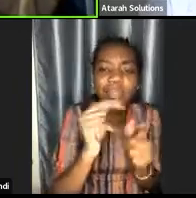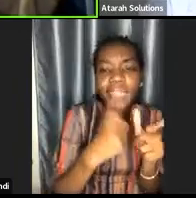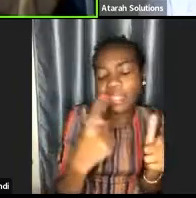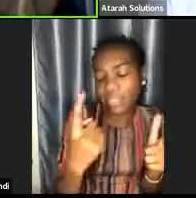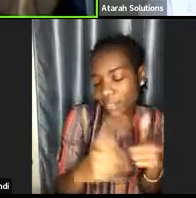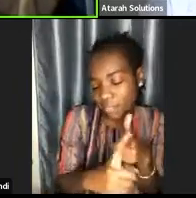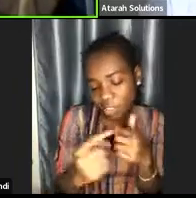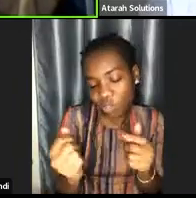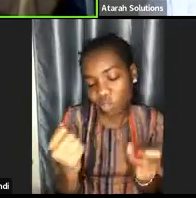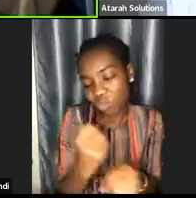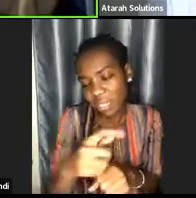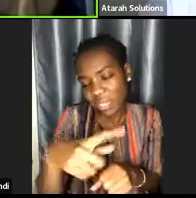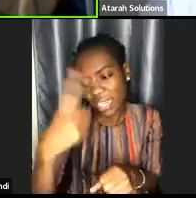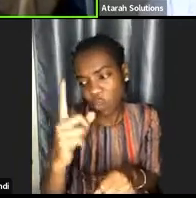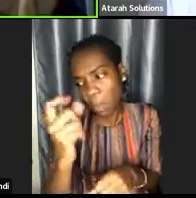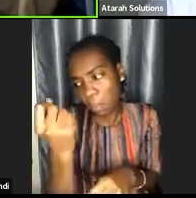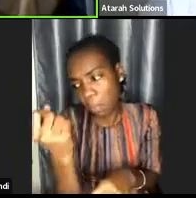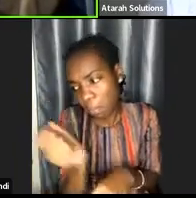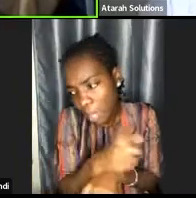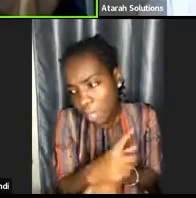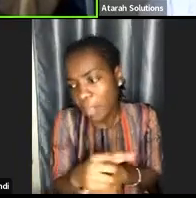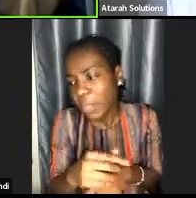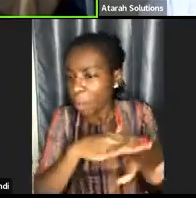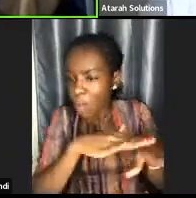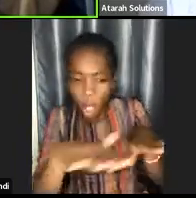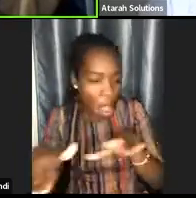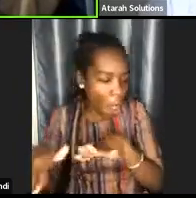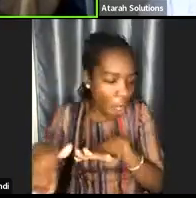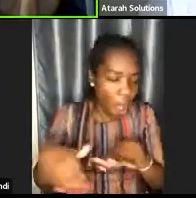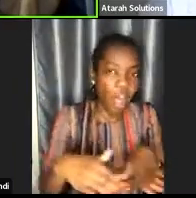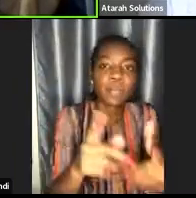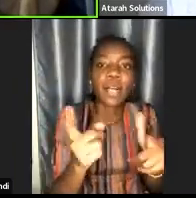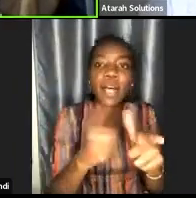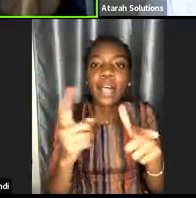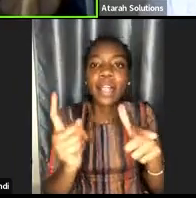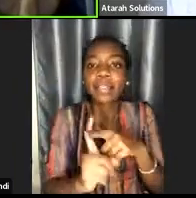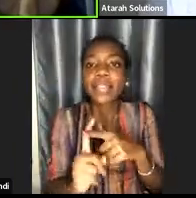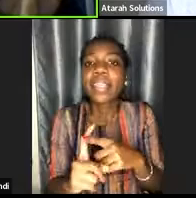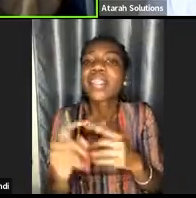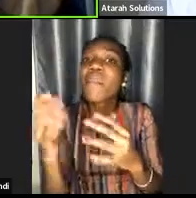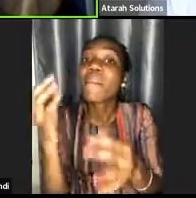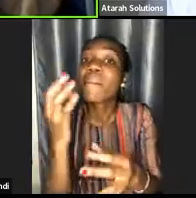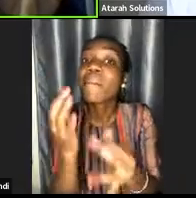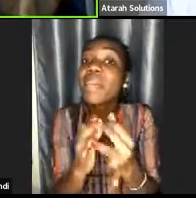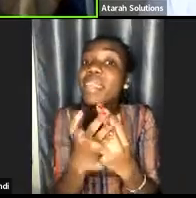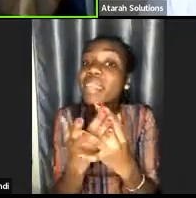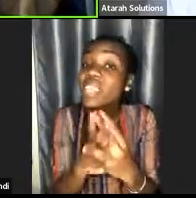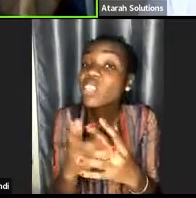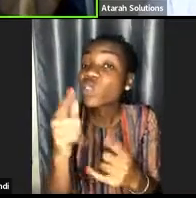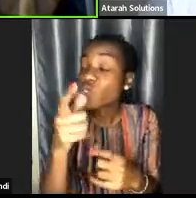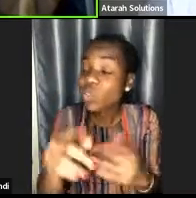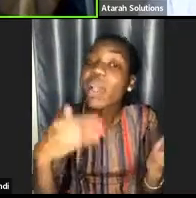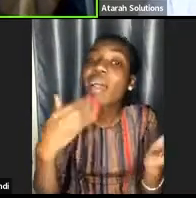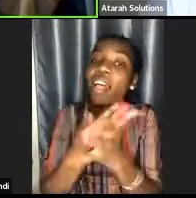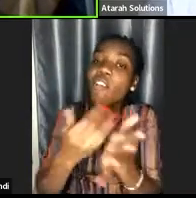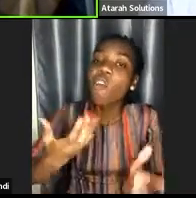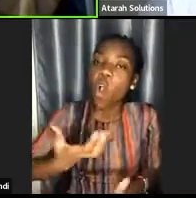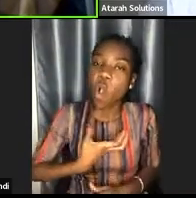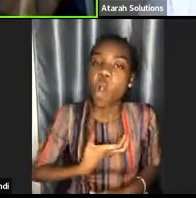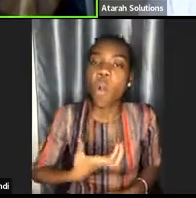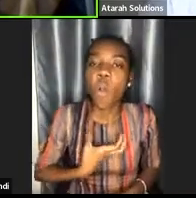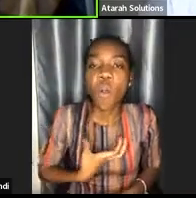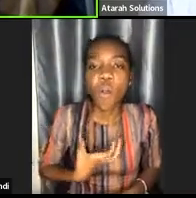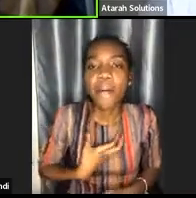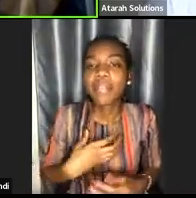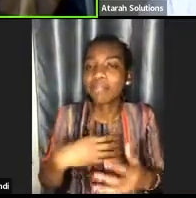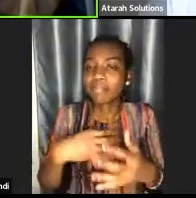month, mopping the floors. So in mediation, you can arrive at your own creative